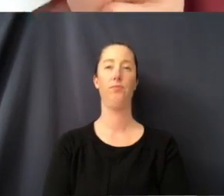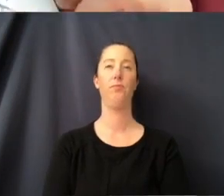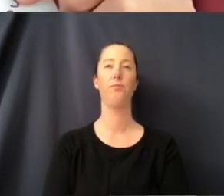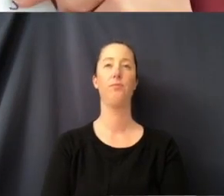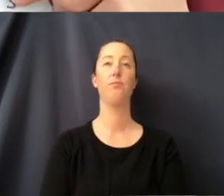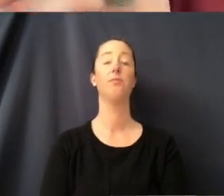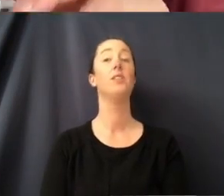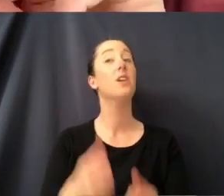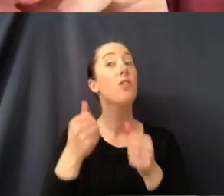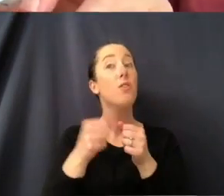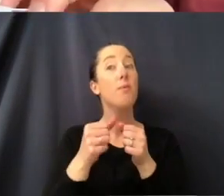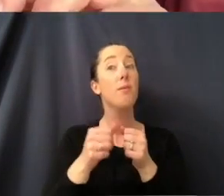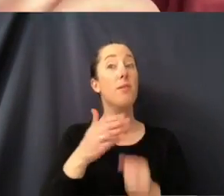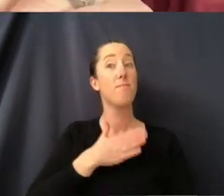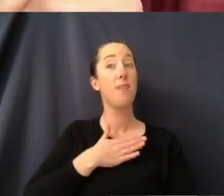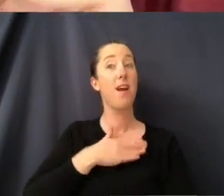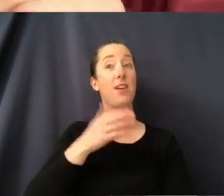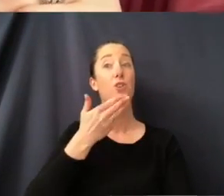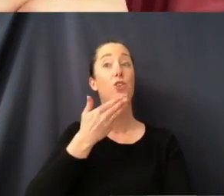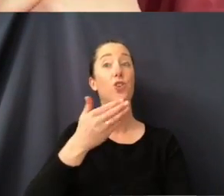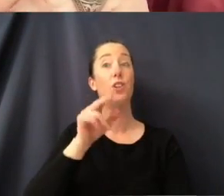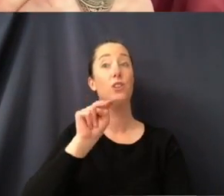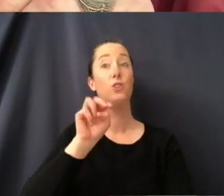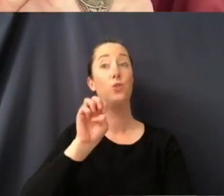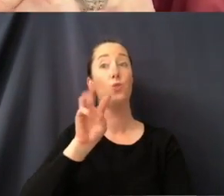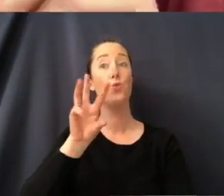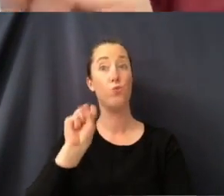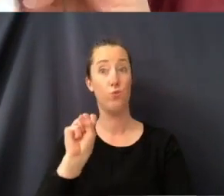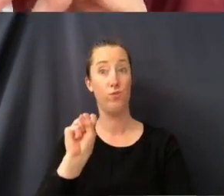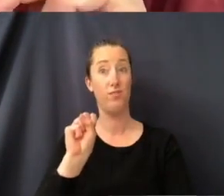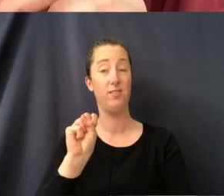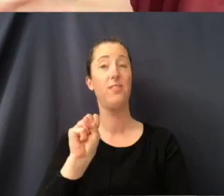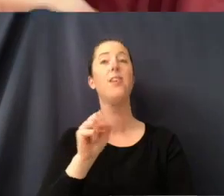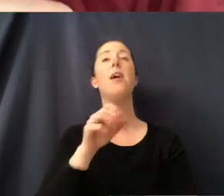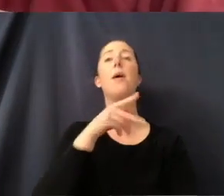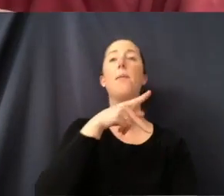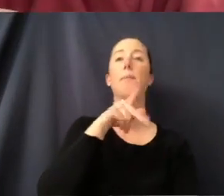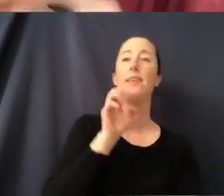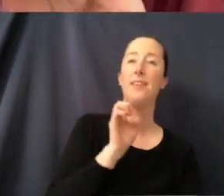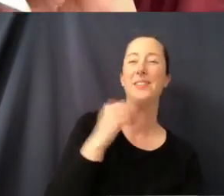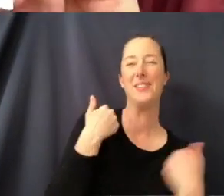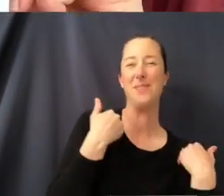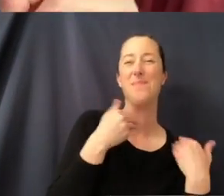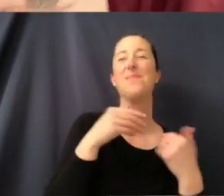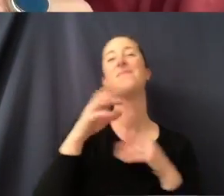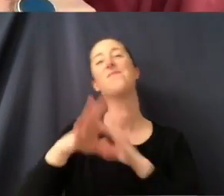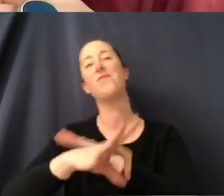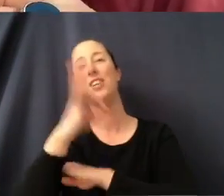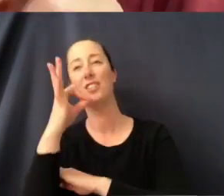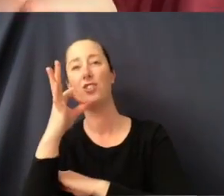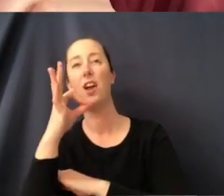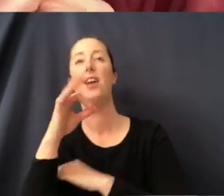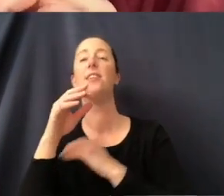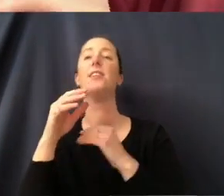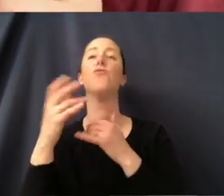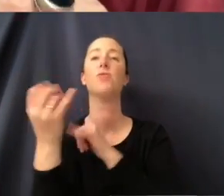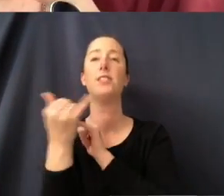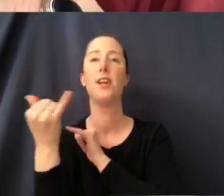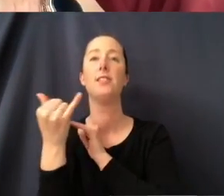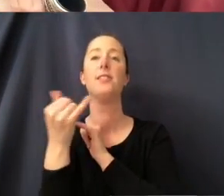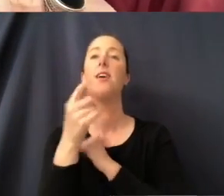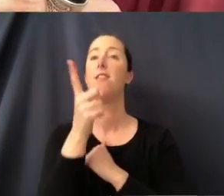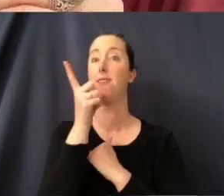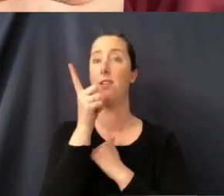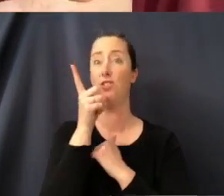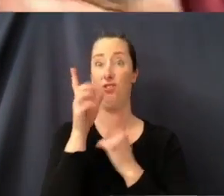news fortune teller. And the choices are PE and gym, rise and shine, recess,